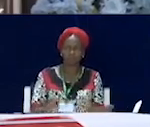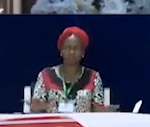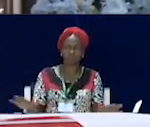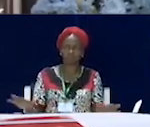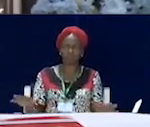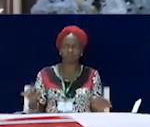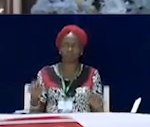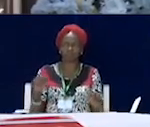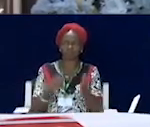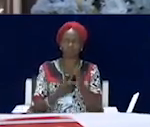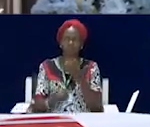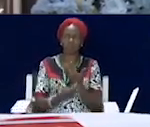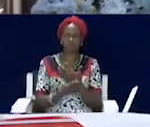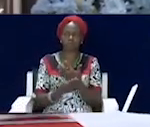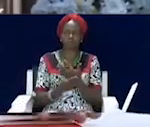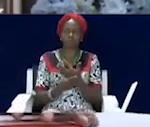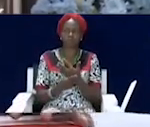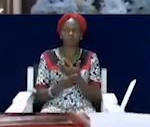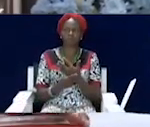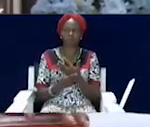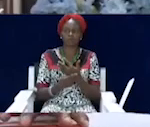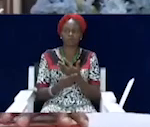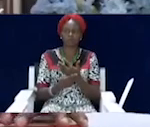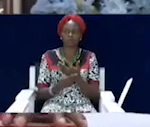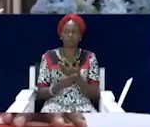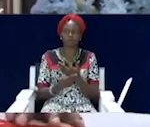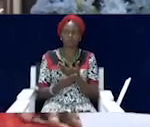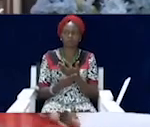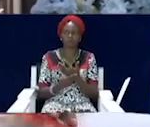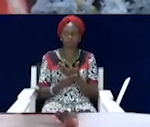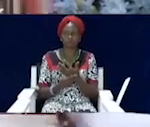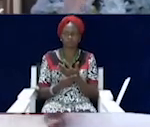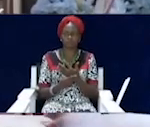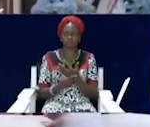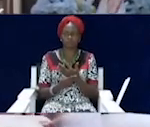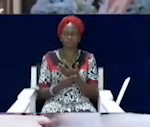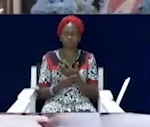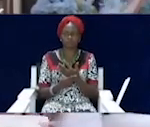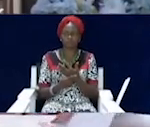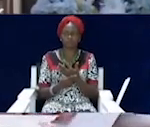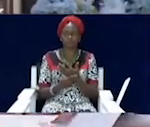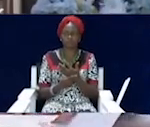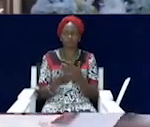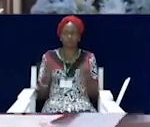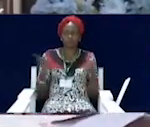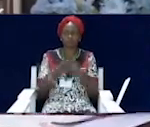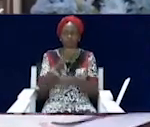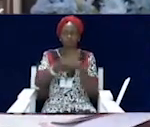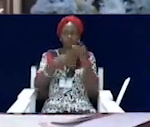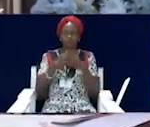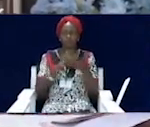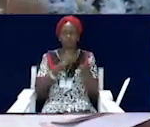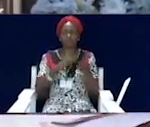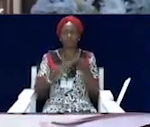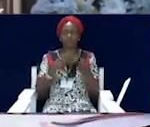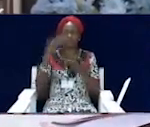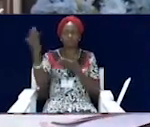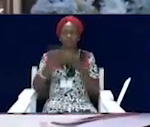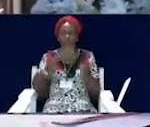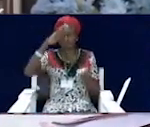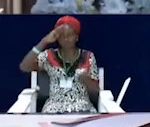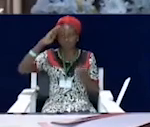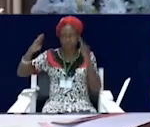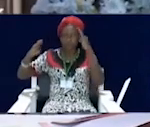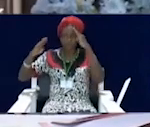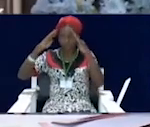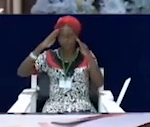program. First of all, I want to bring you greetings